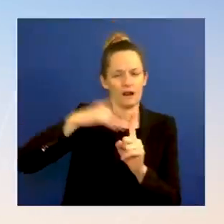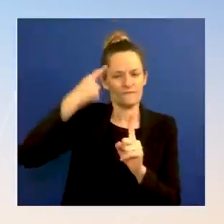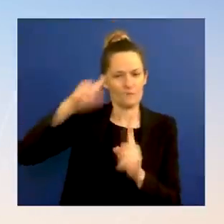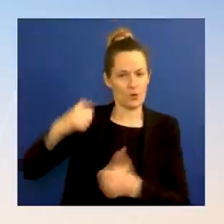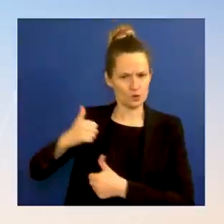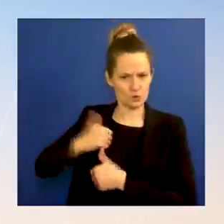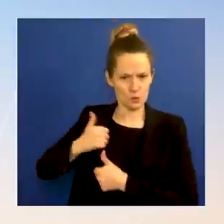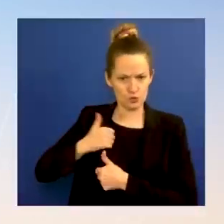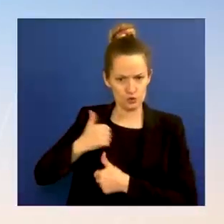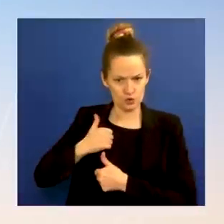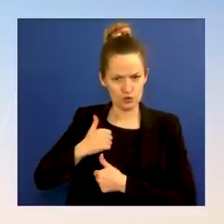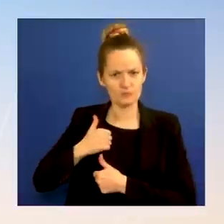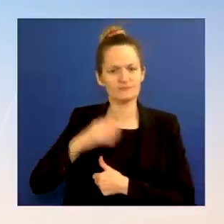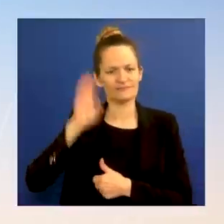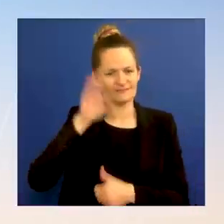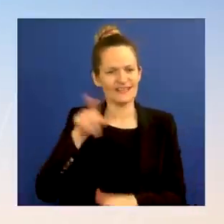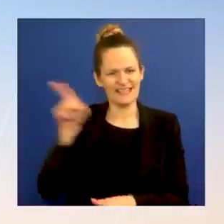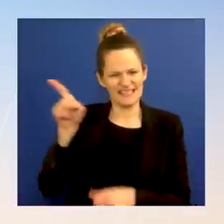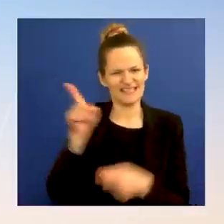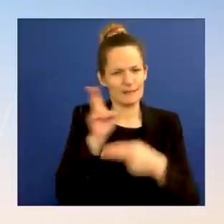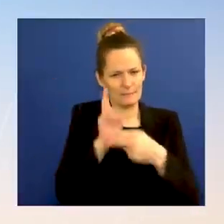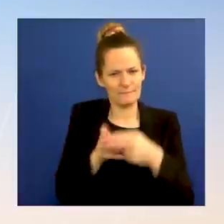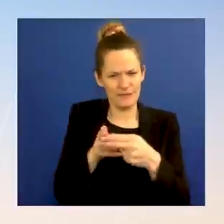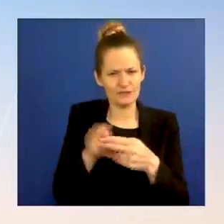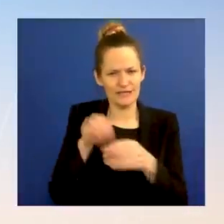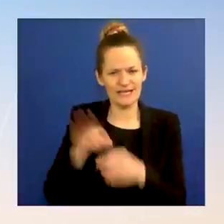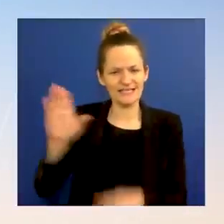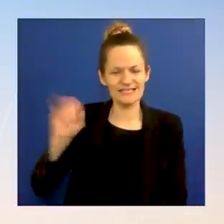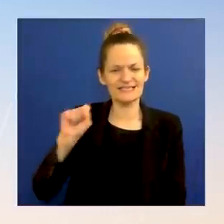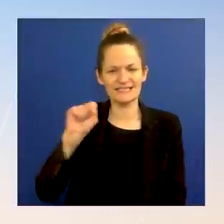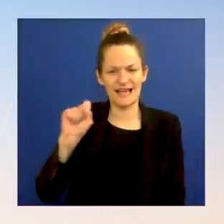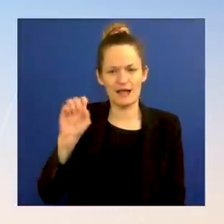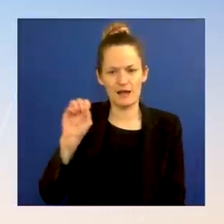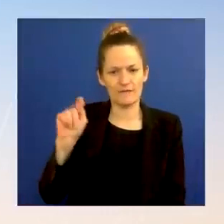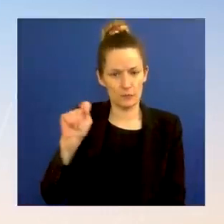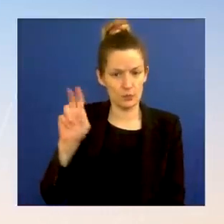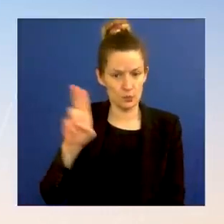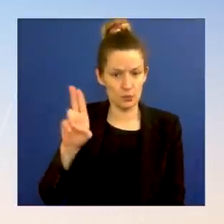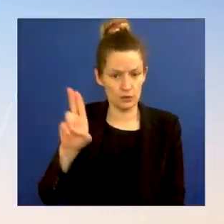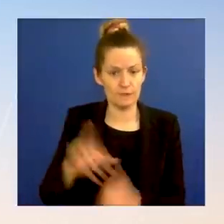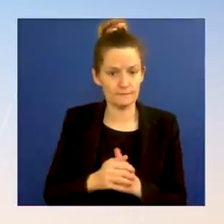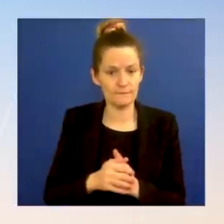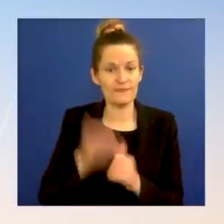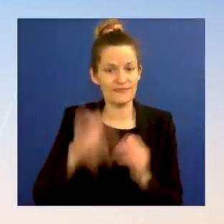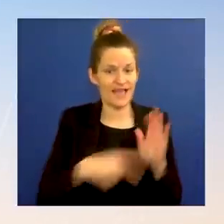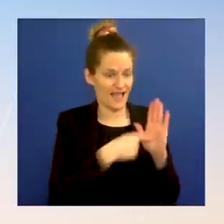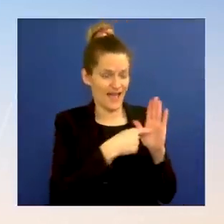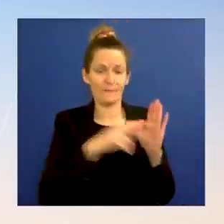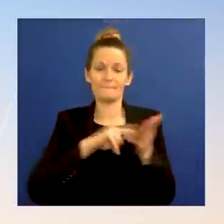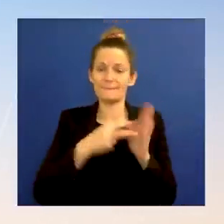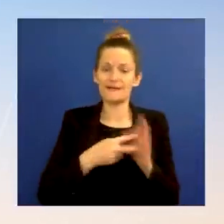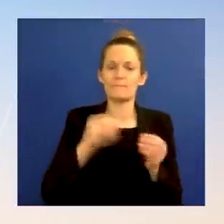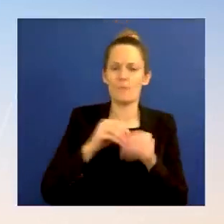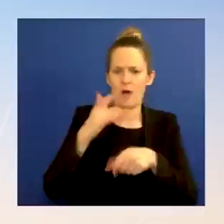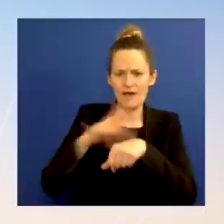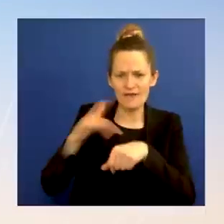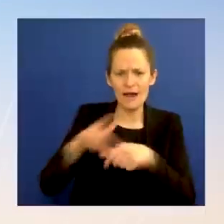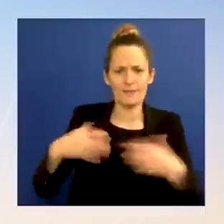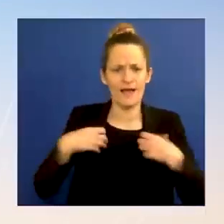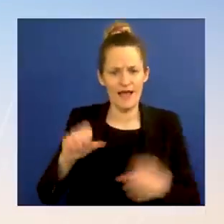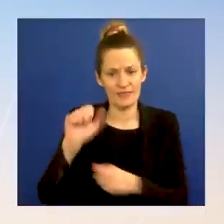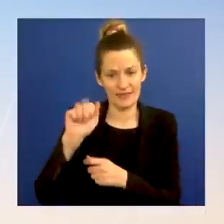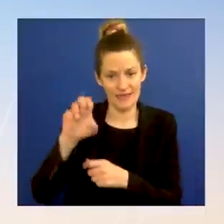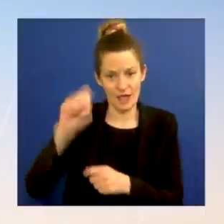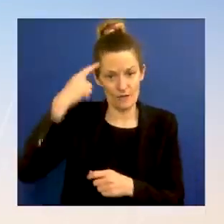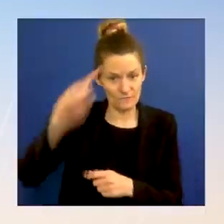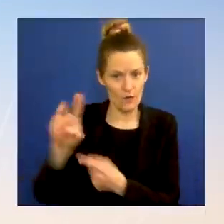for the nation. He supports legislation that would expand access to health care and benefits for veterans affected by these exposures during